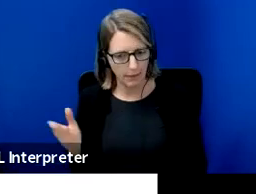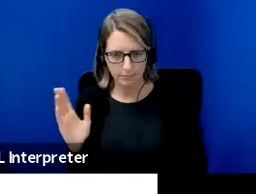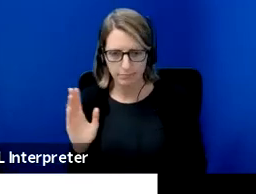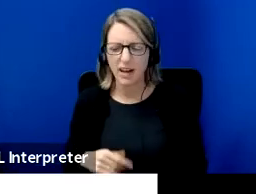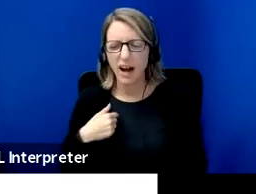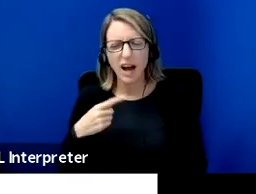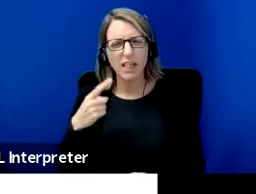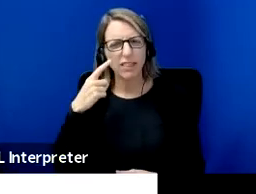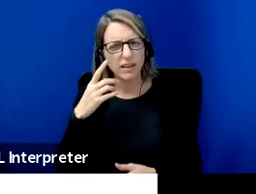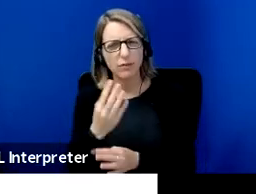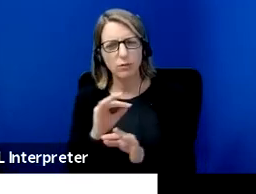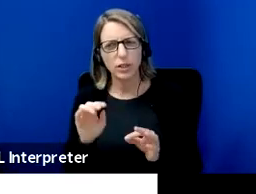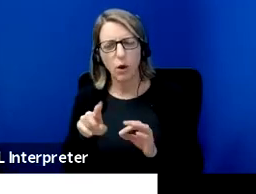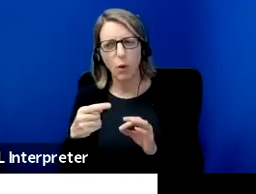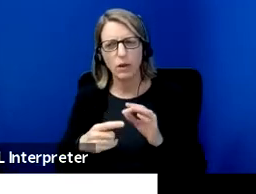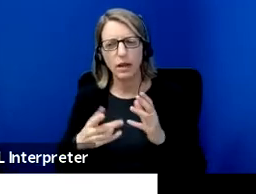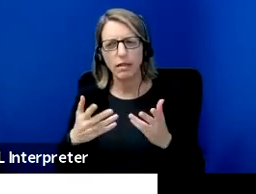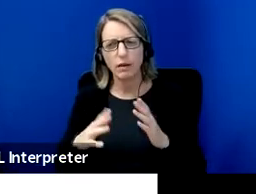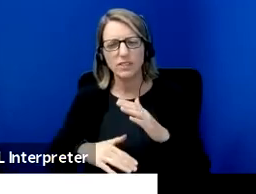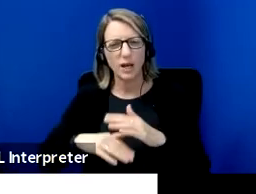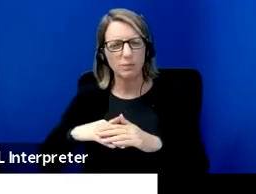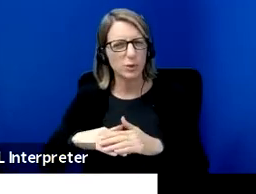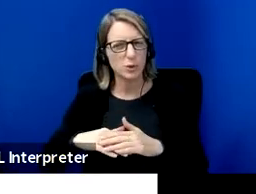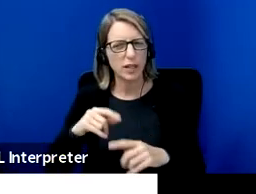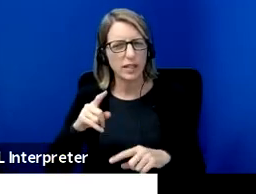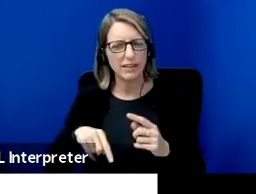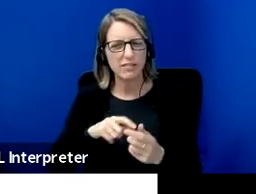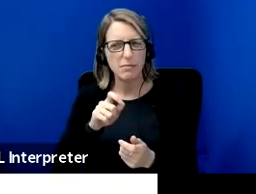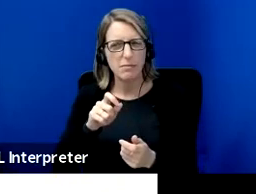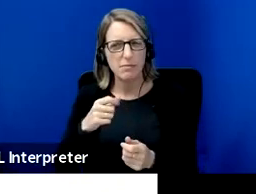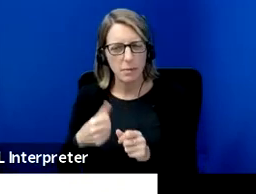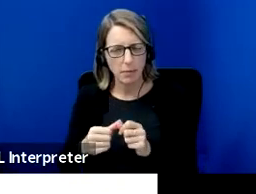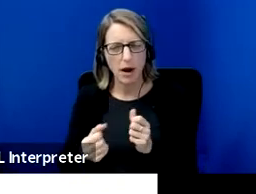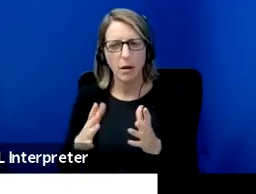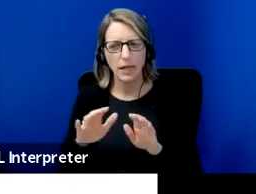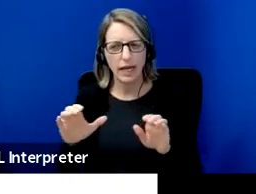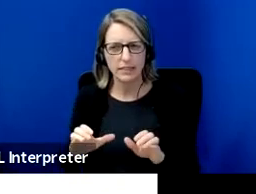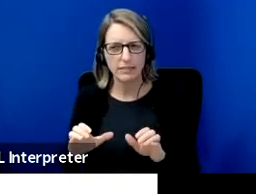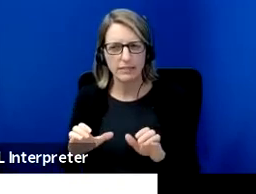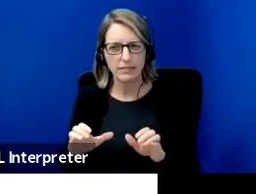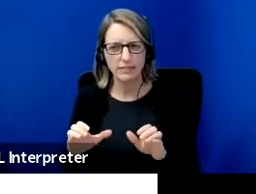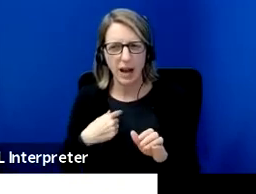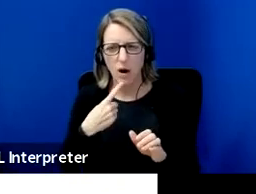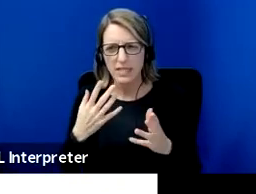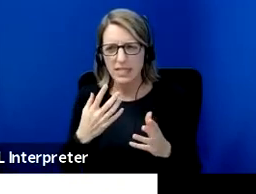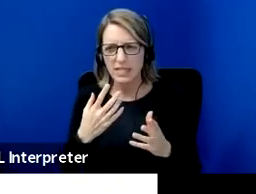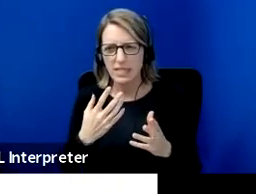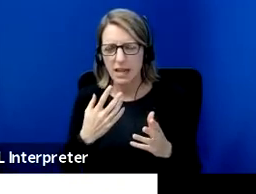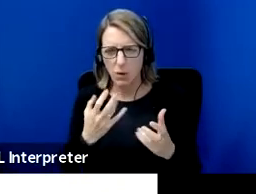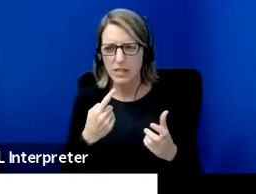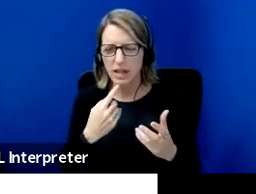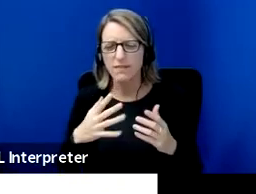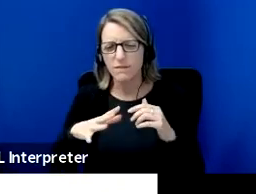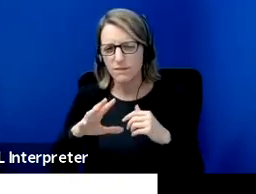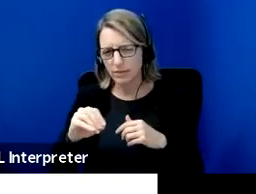version, however, only allows up to, I can't remember the exact number of activities. I want to say 50 of them live in your library at one